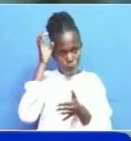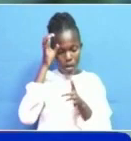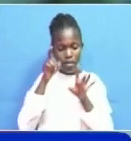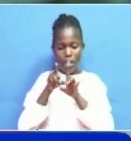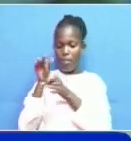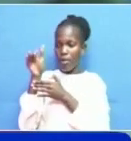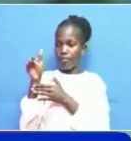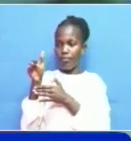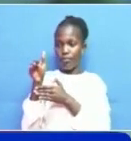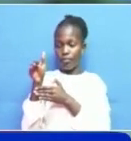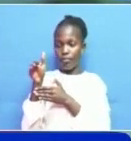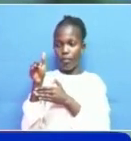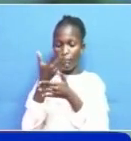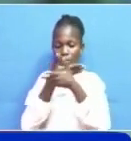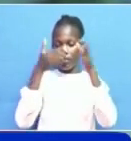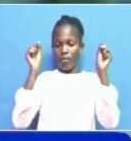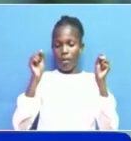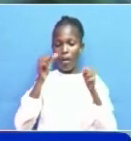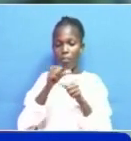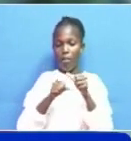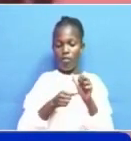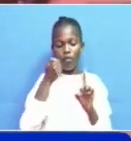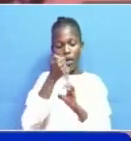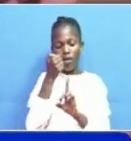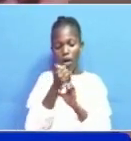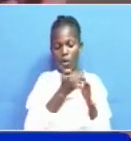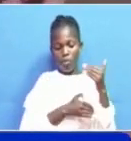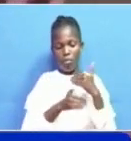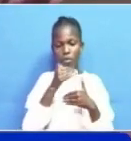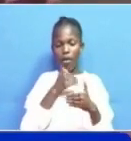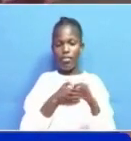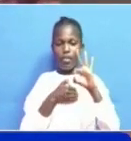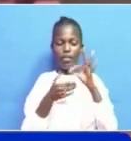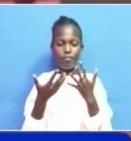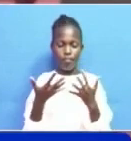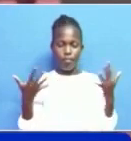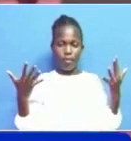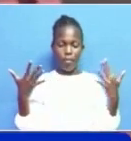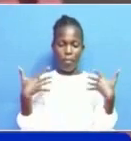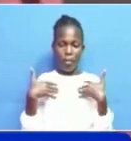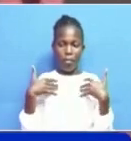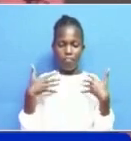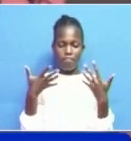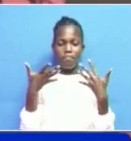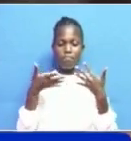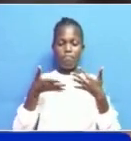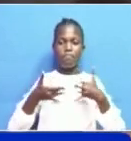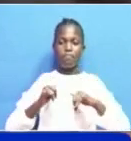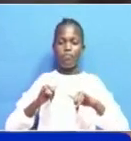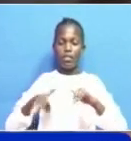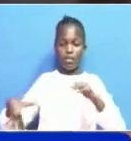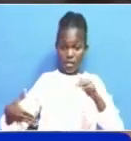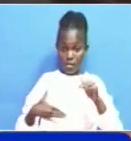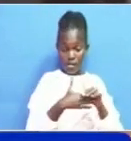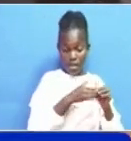mwonga mwengumo oyu wa Musumbi kukonya kukutana na ulusani wa mambo ni matatu. Utambuke na wivi kianganganya